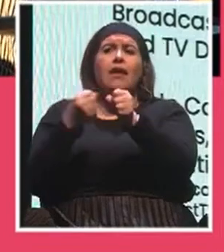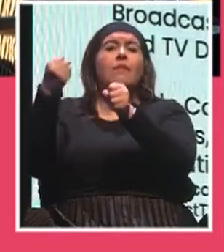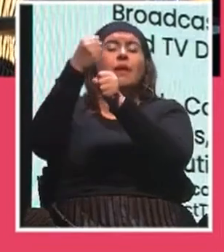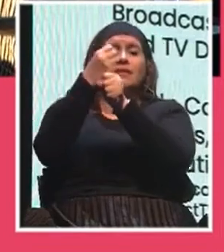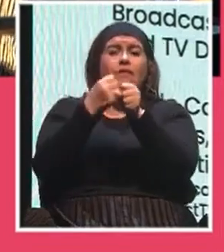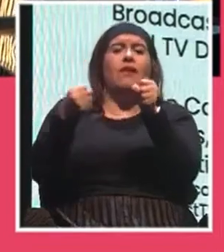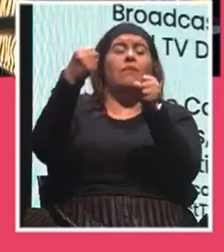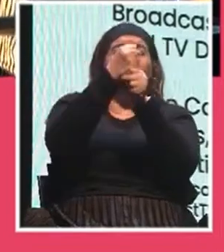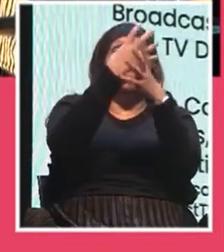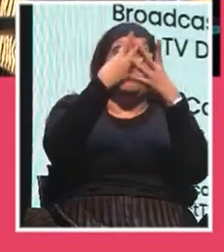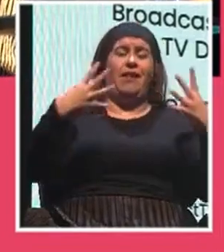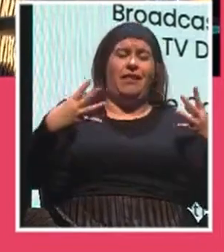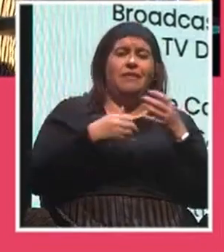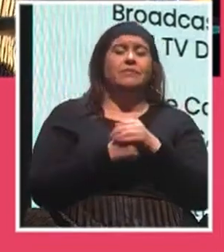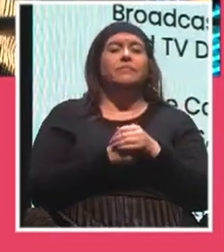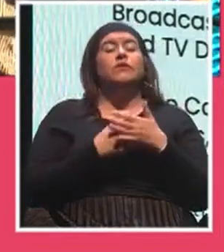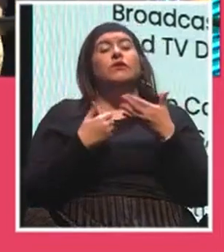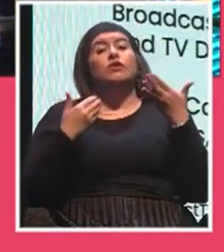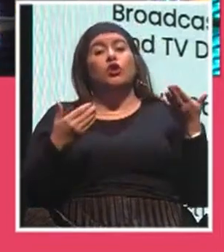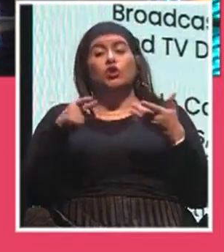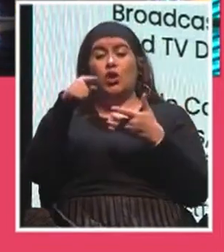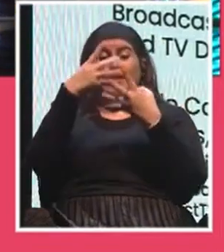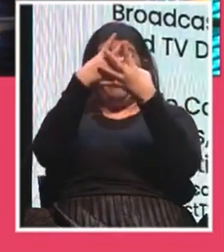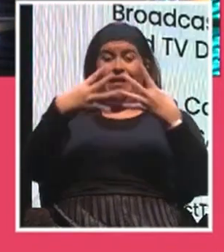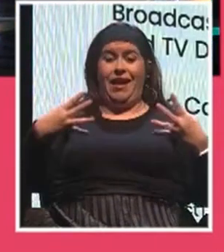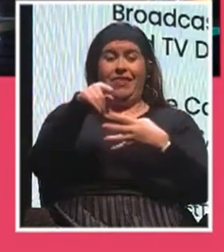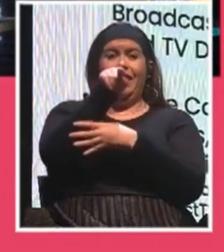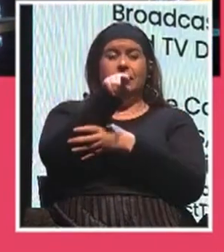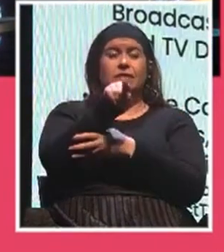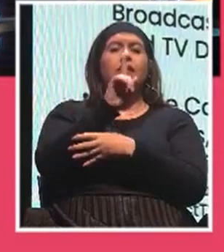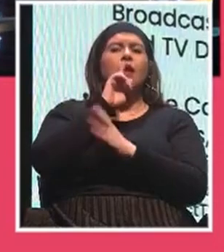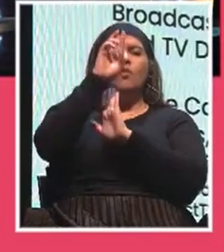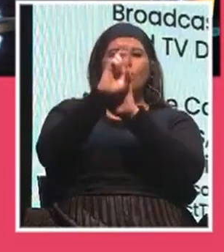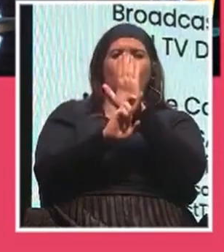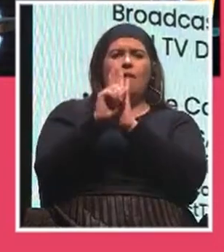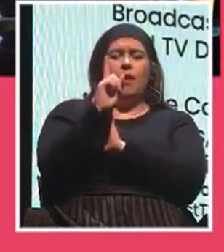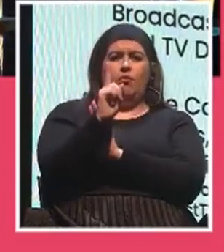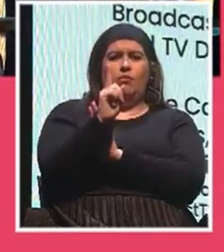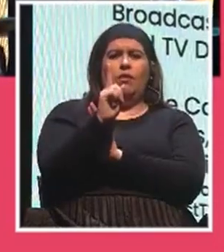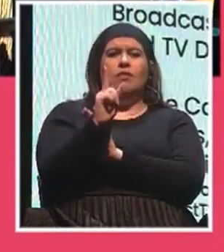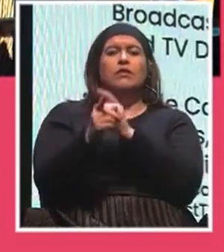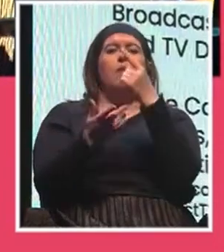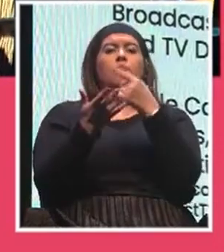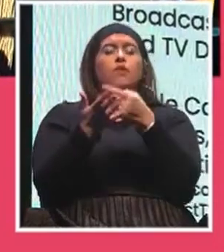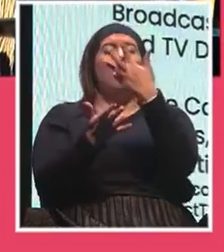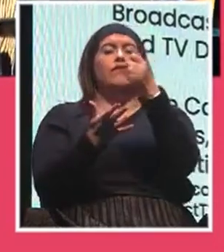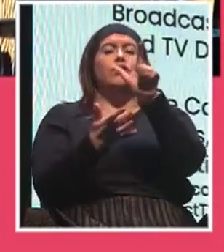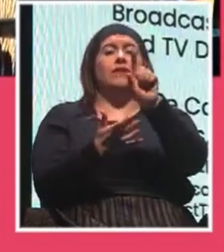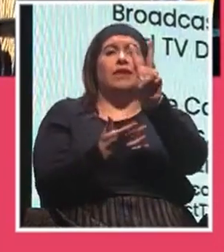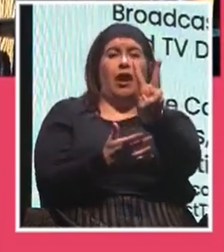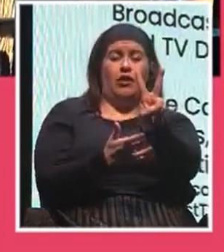So basically, all of these networks needed programming. Now, in 1972, HBO was founded by Time Life,